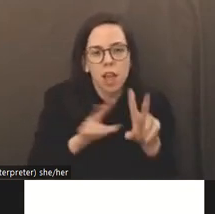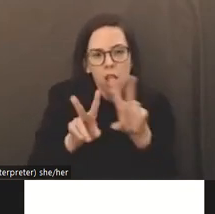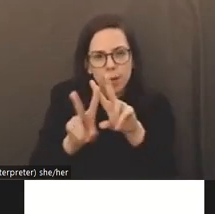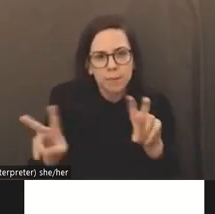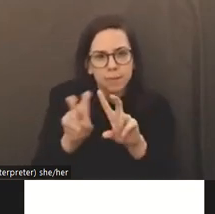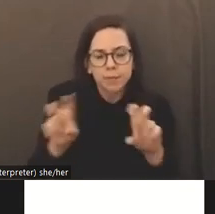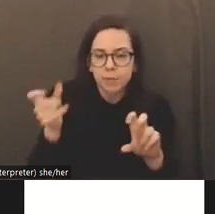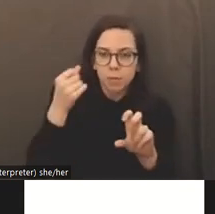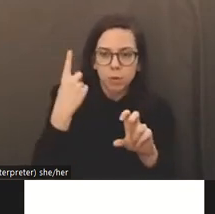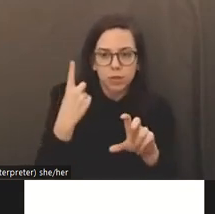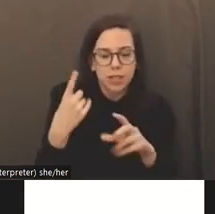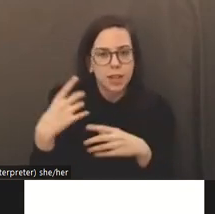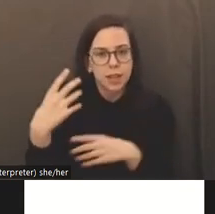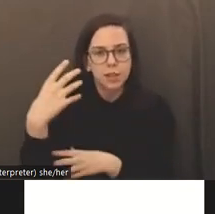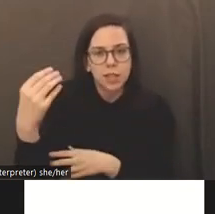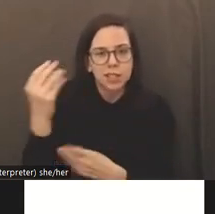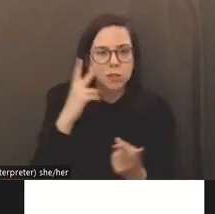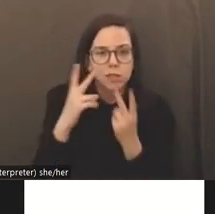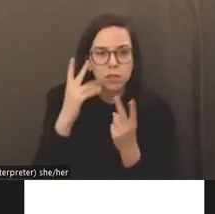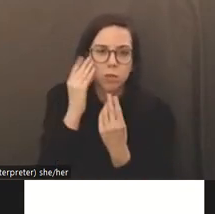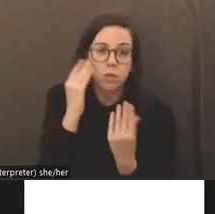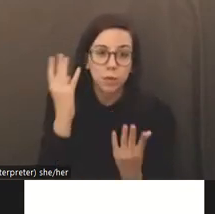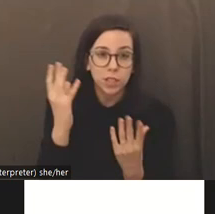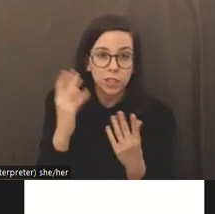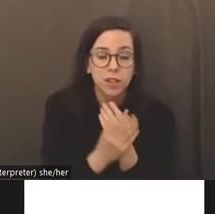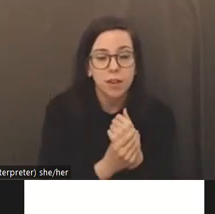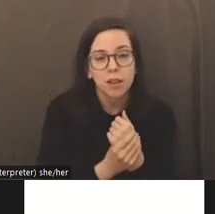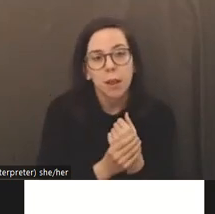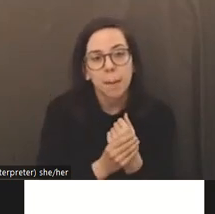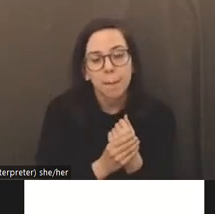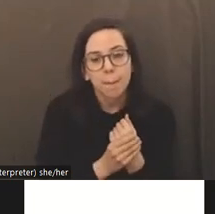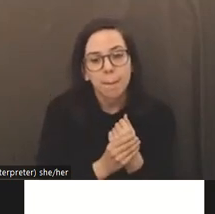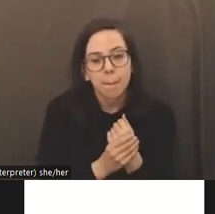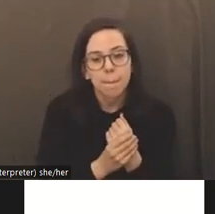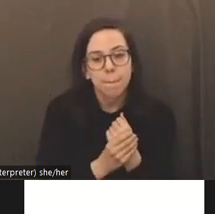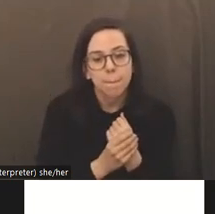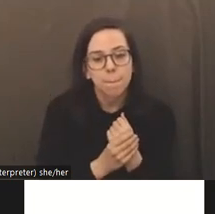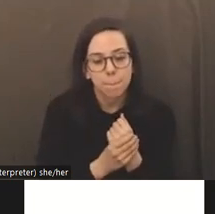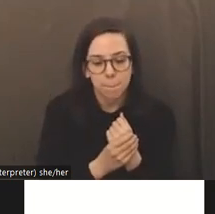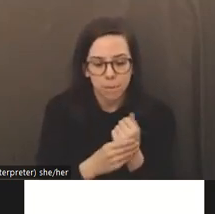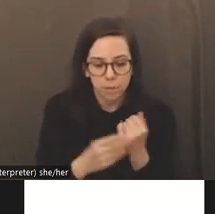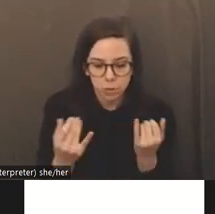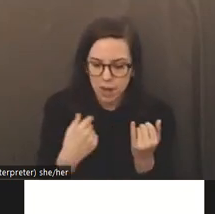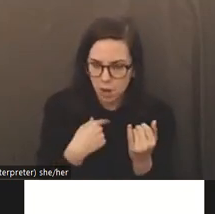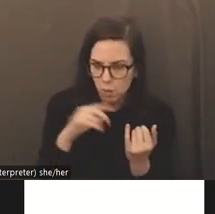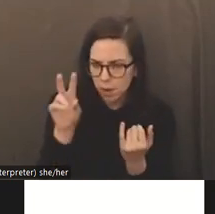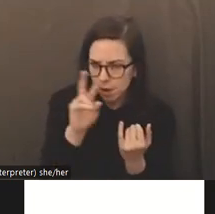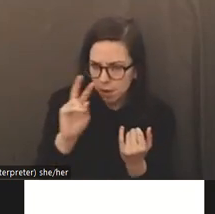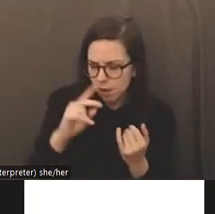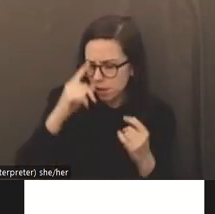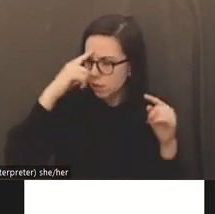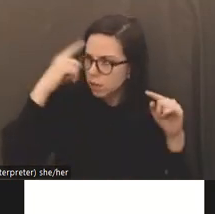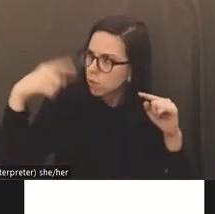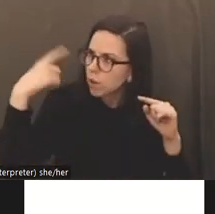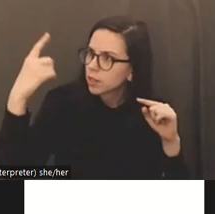that external visual information that we're kind of processing, that, you know, whatever comes out